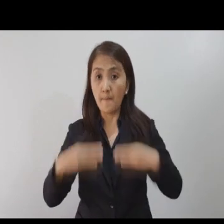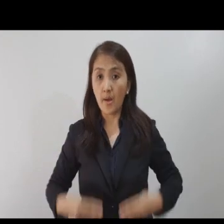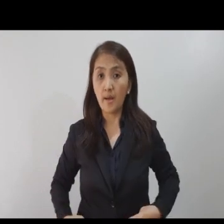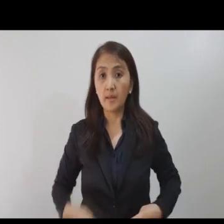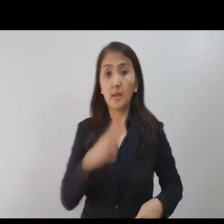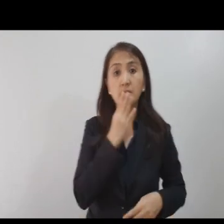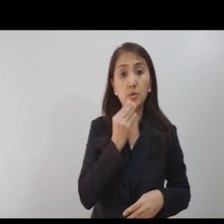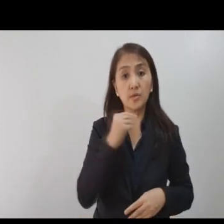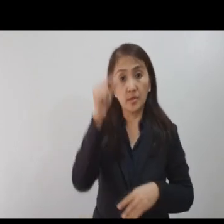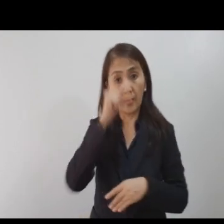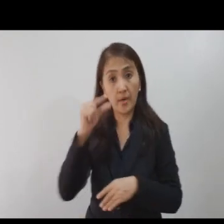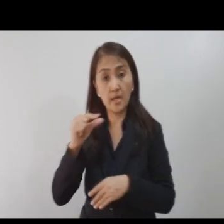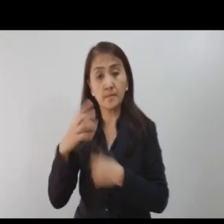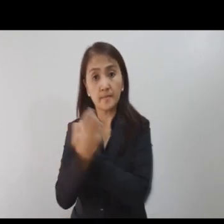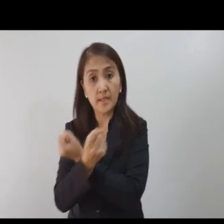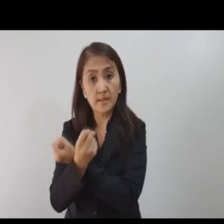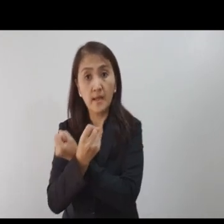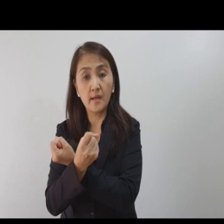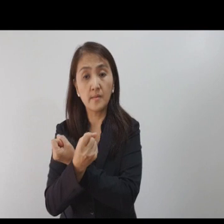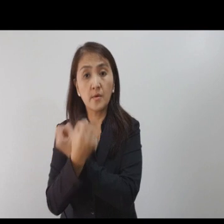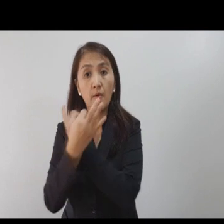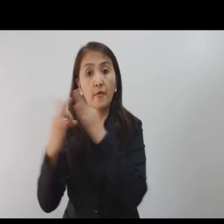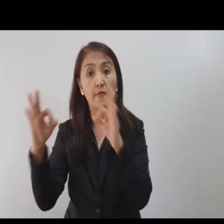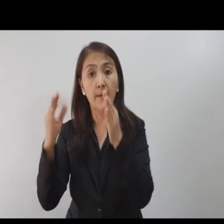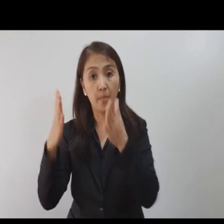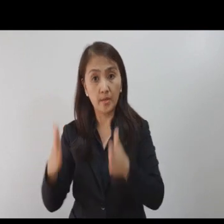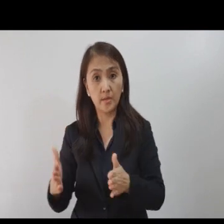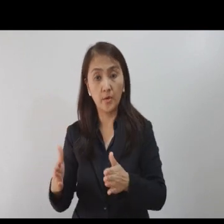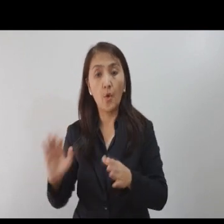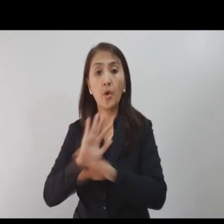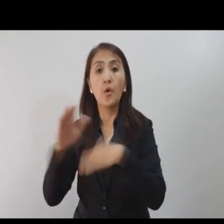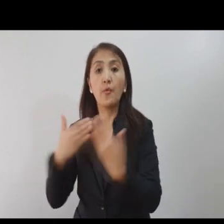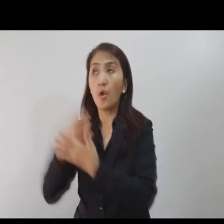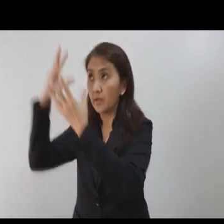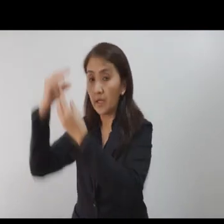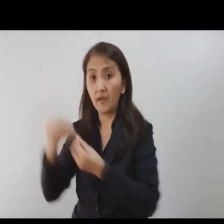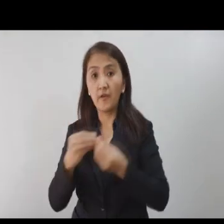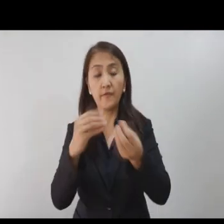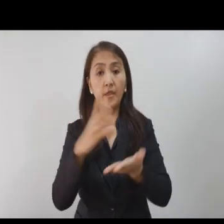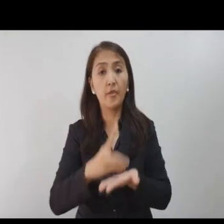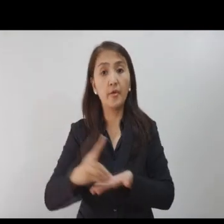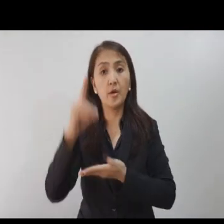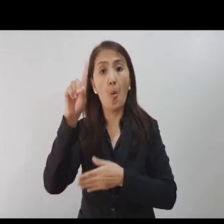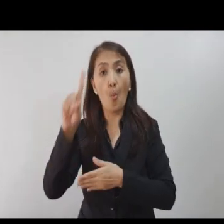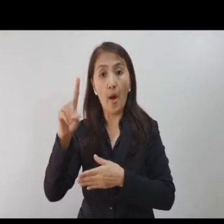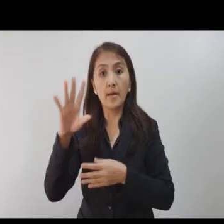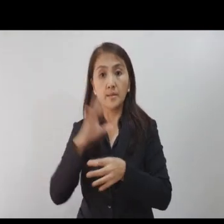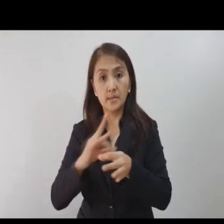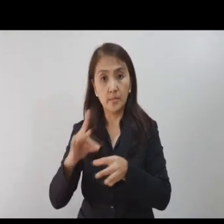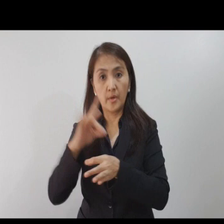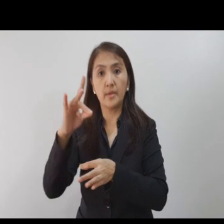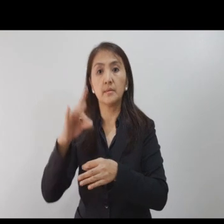one body, whether Jews or Greeks, slaves or free persons. And we were all given to drink of